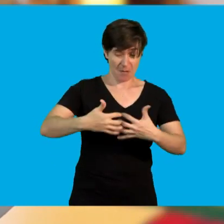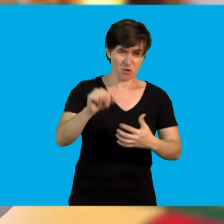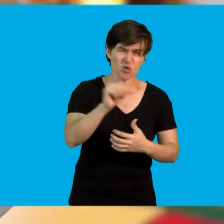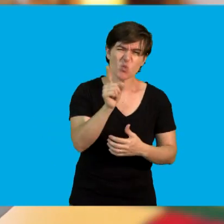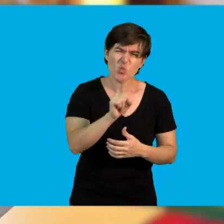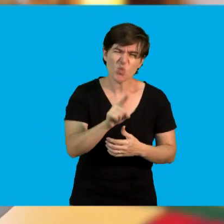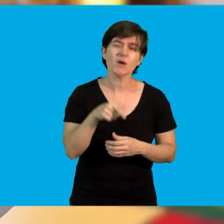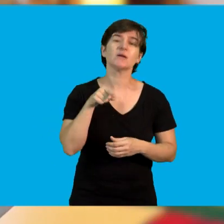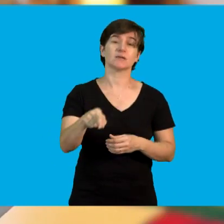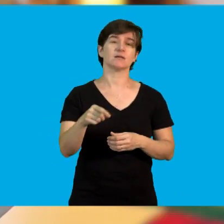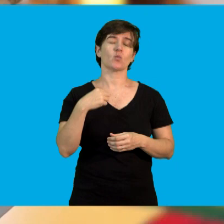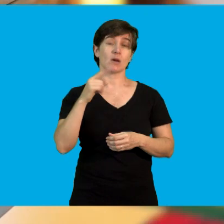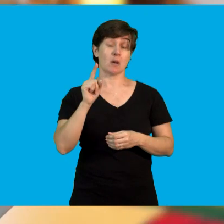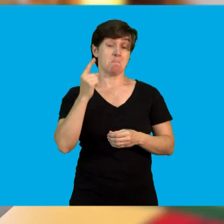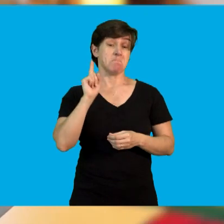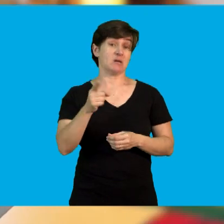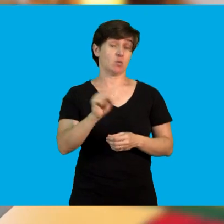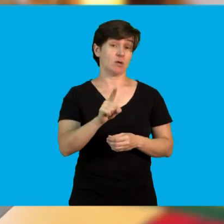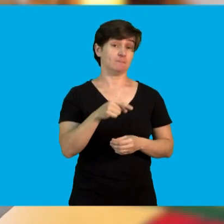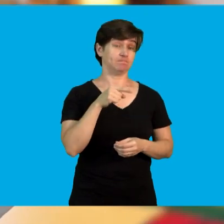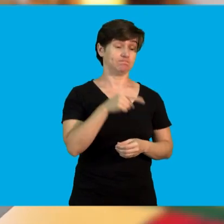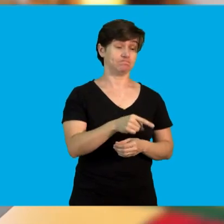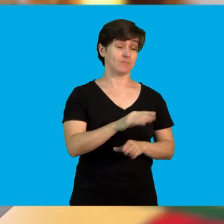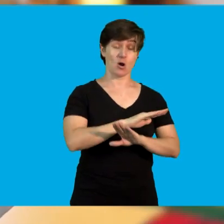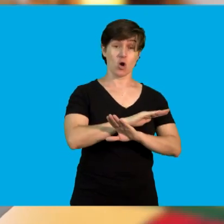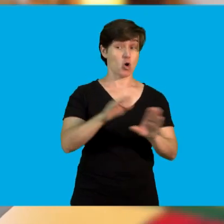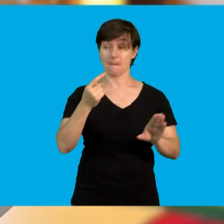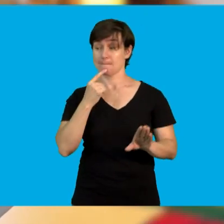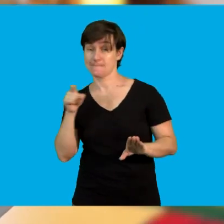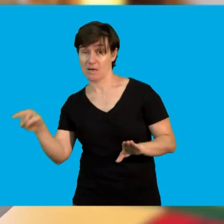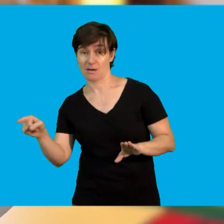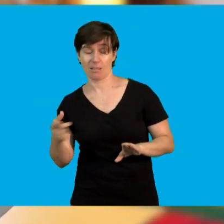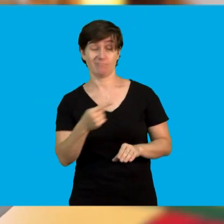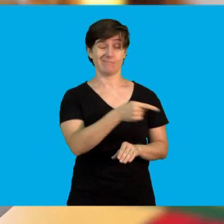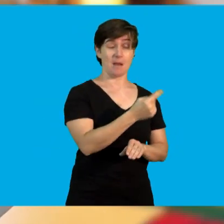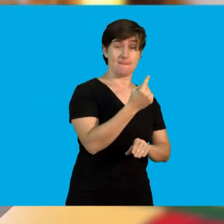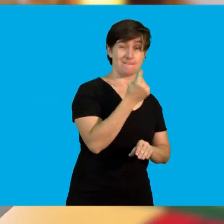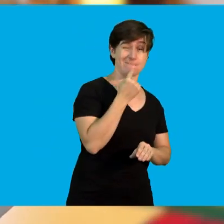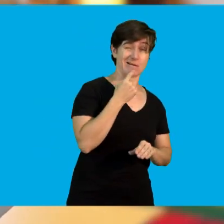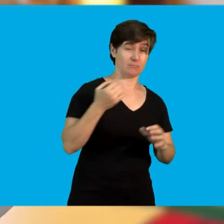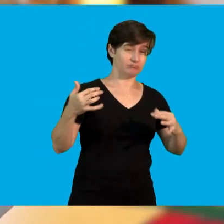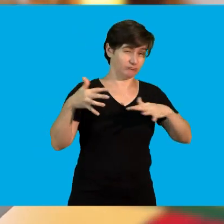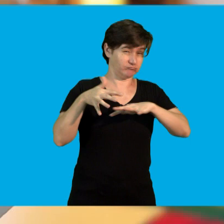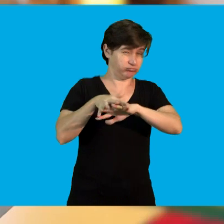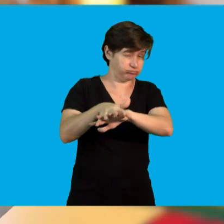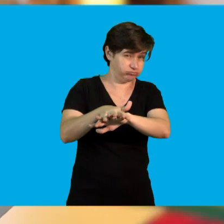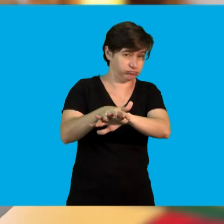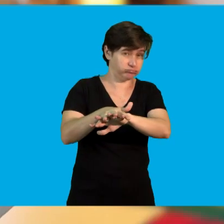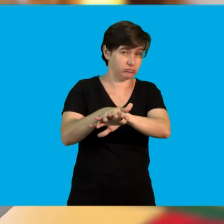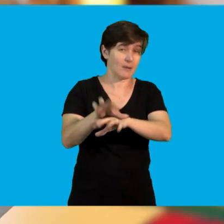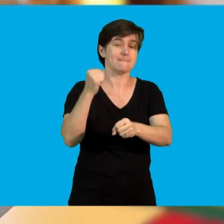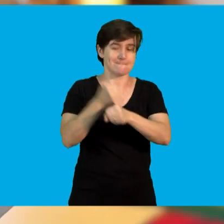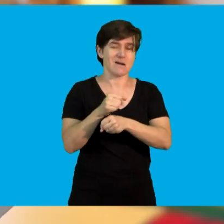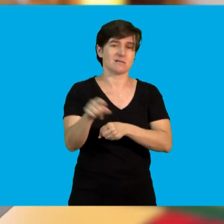to be formed between the reaction of an acid and the base, we know that we need to take the non-metal part and the metal part of those two